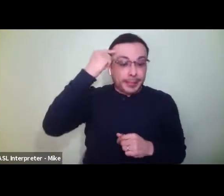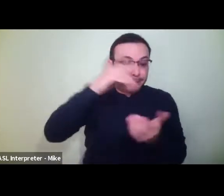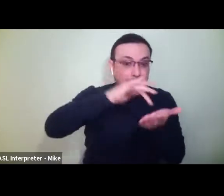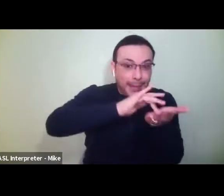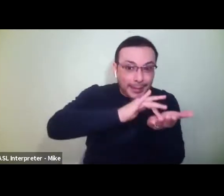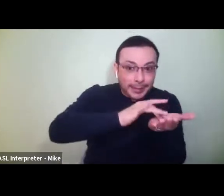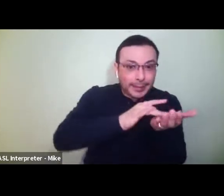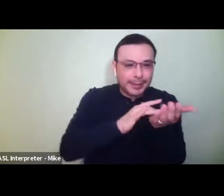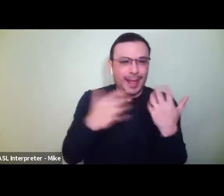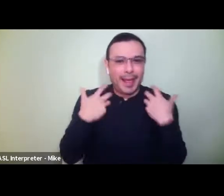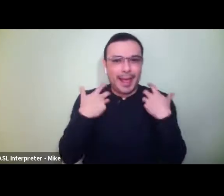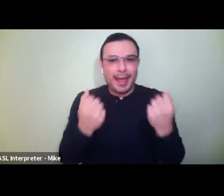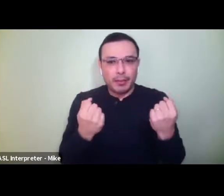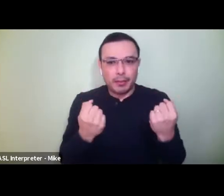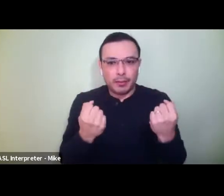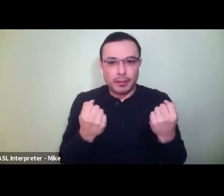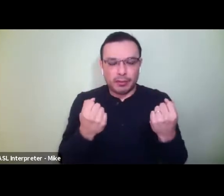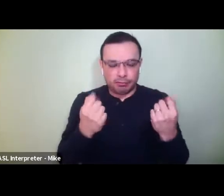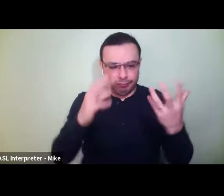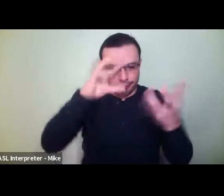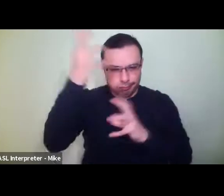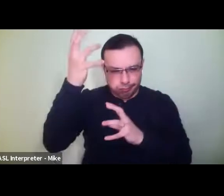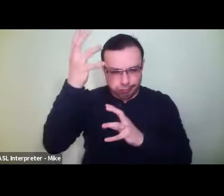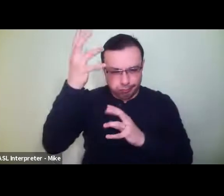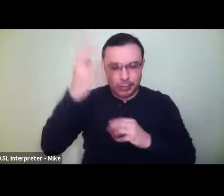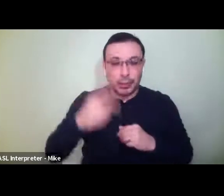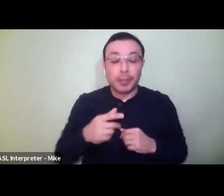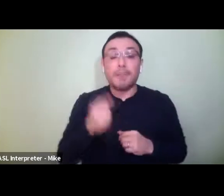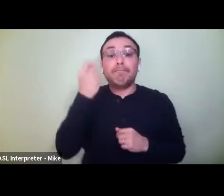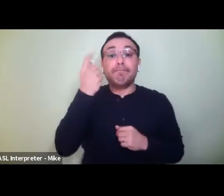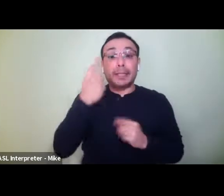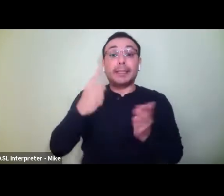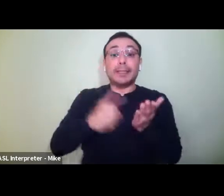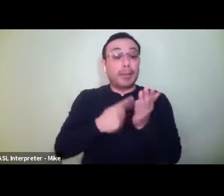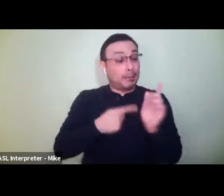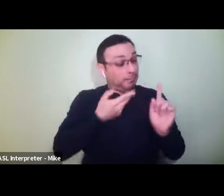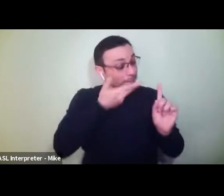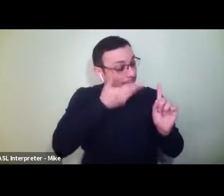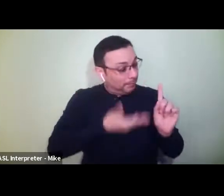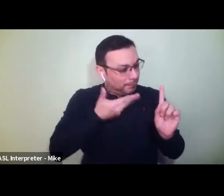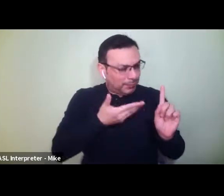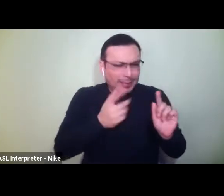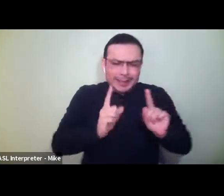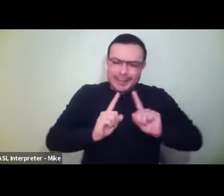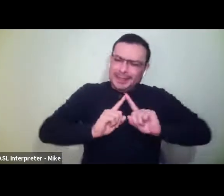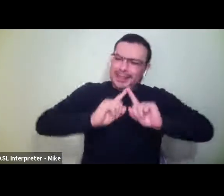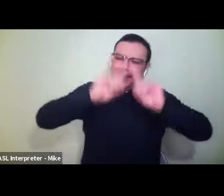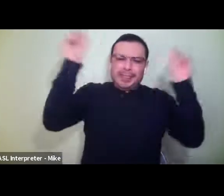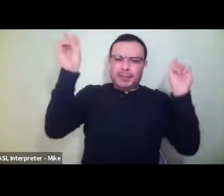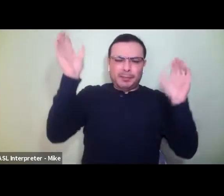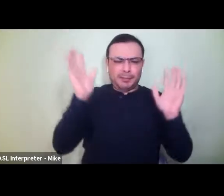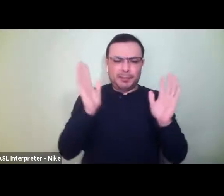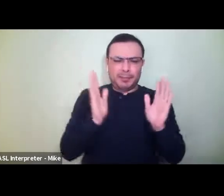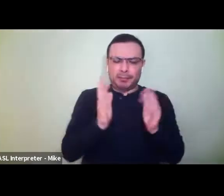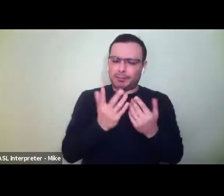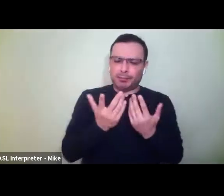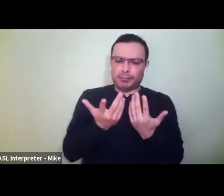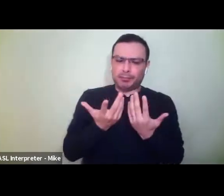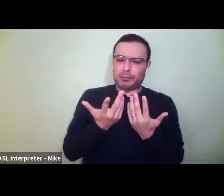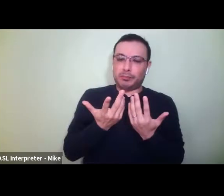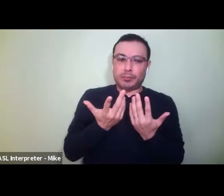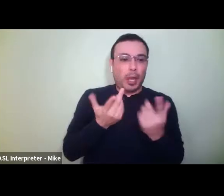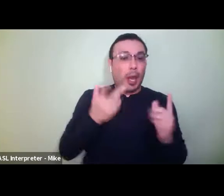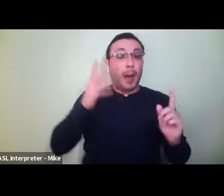Meanwhile, some of us are so different that society declares us unredeemable, too broken to be